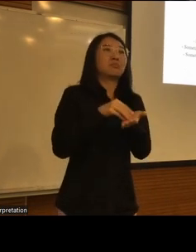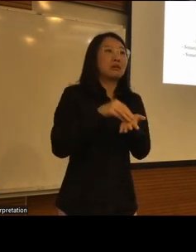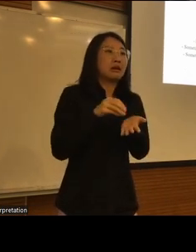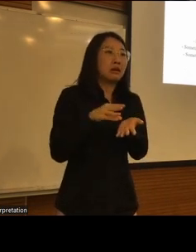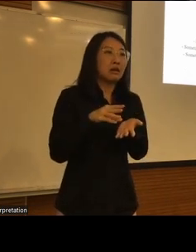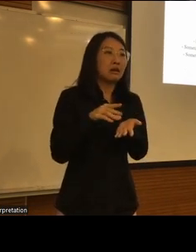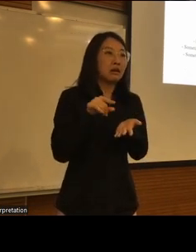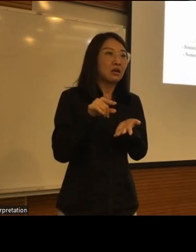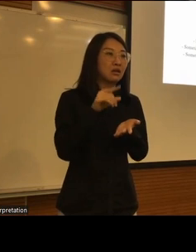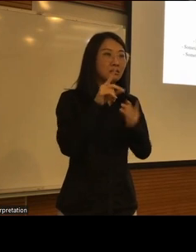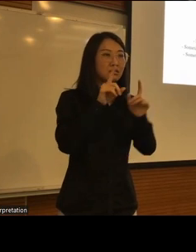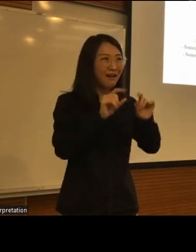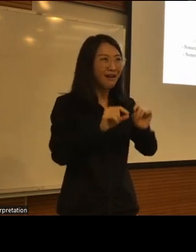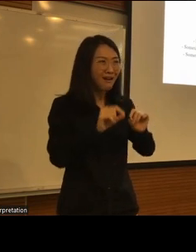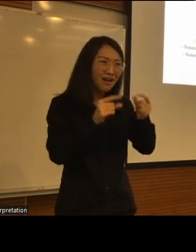explained?